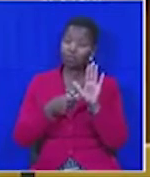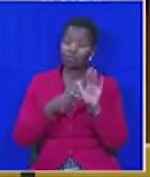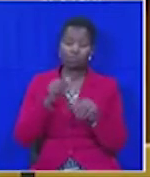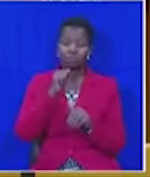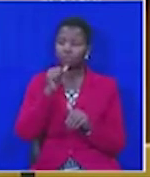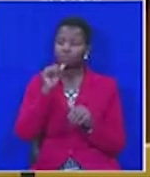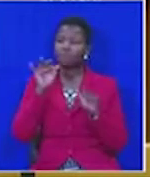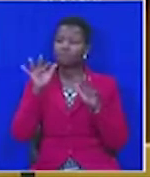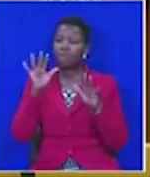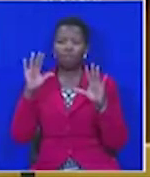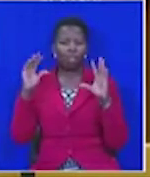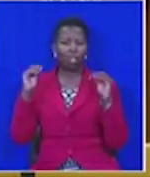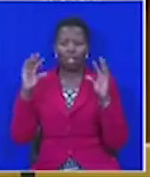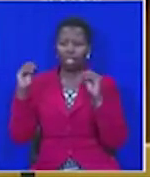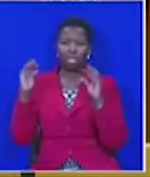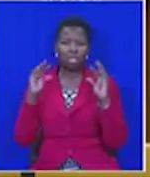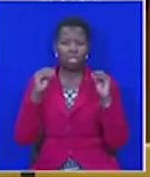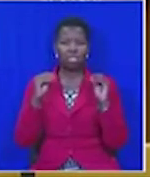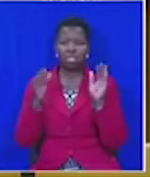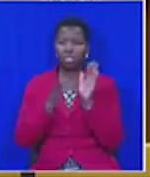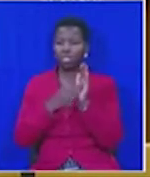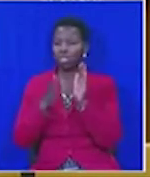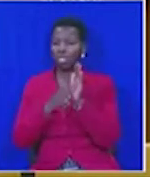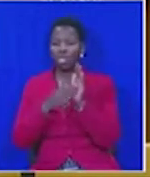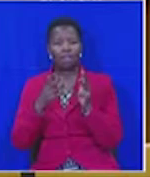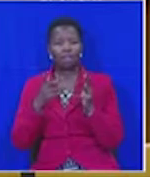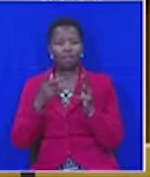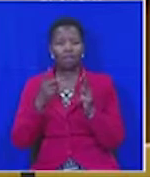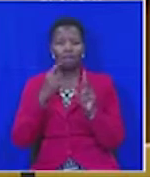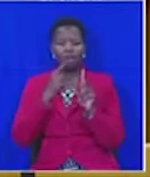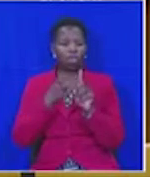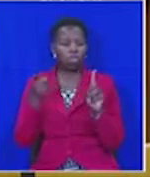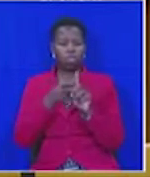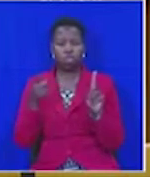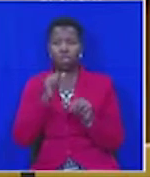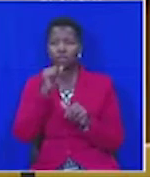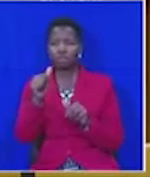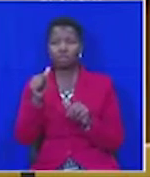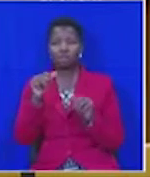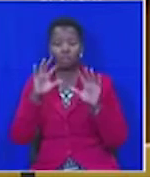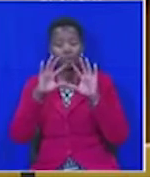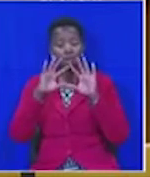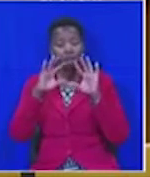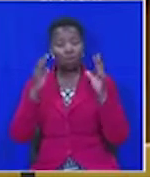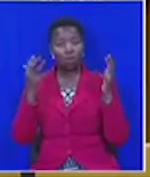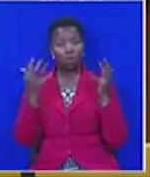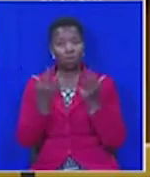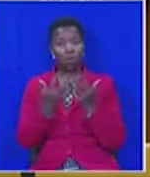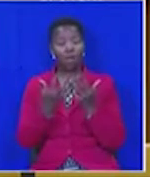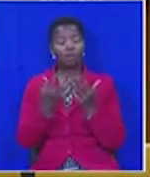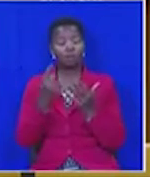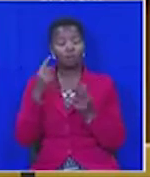hinkwayo. The world believes in the ANC. The world believes that we can run this